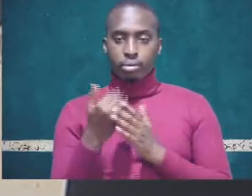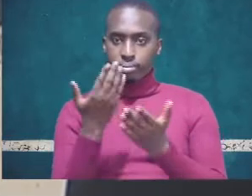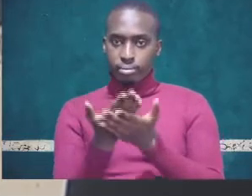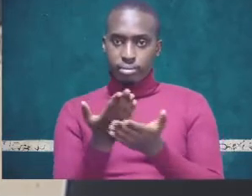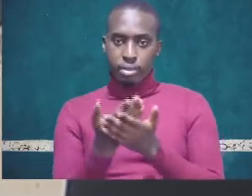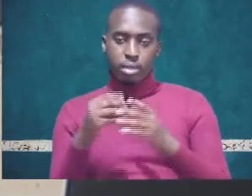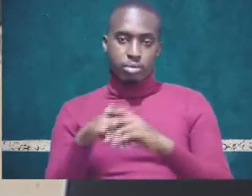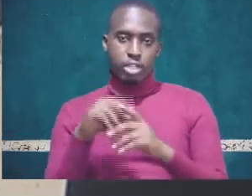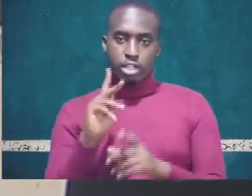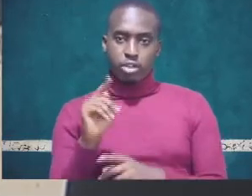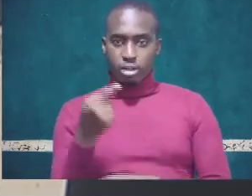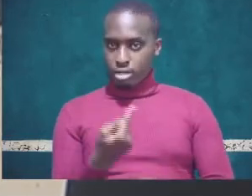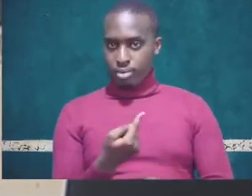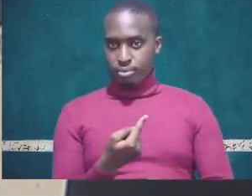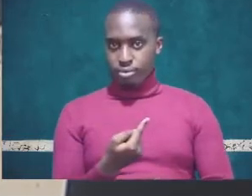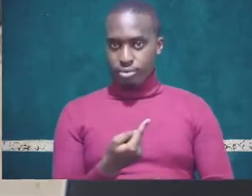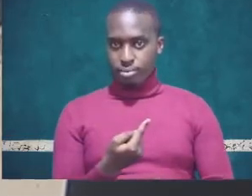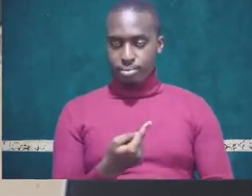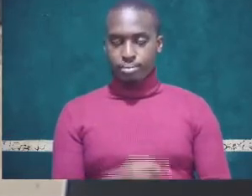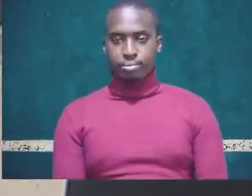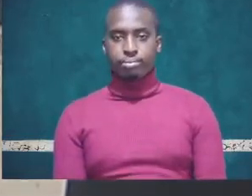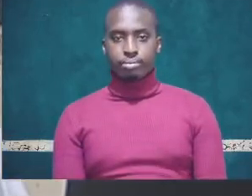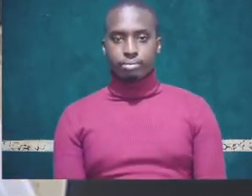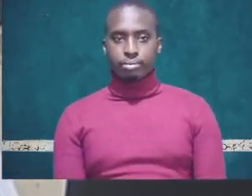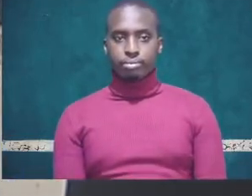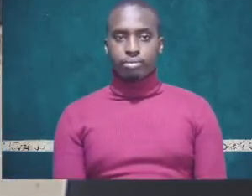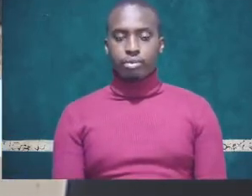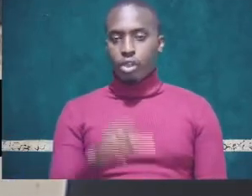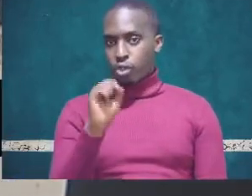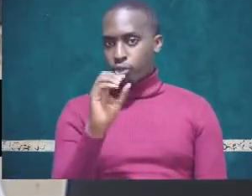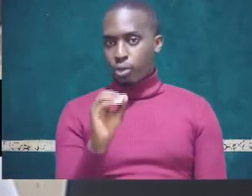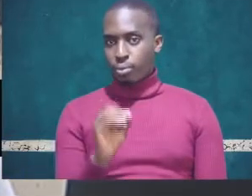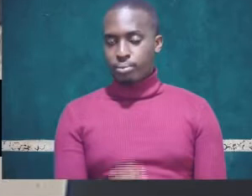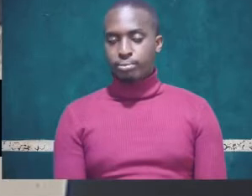maybe in kilograms. So